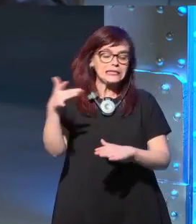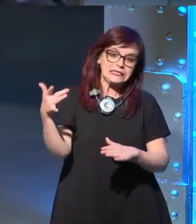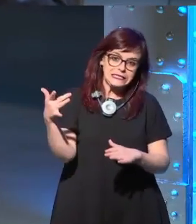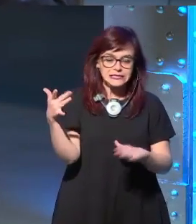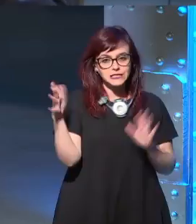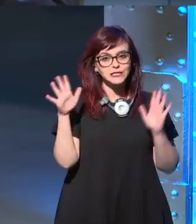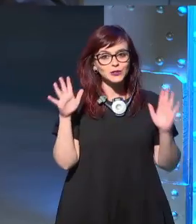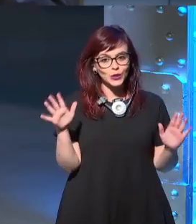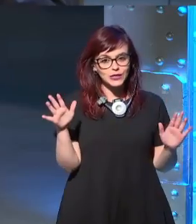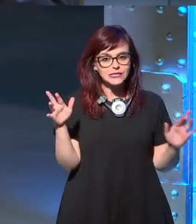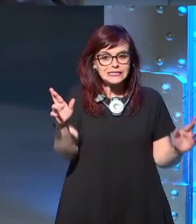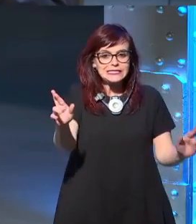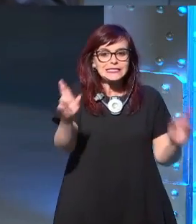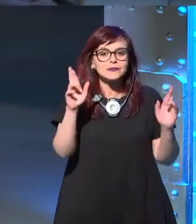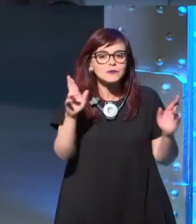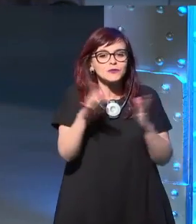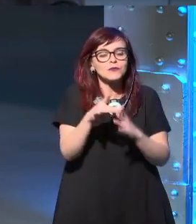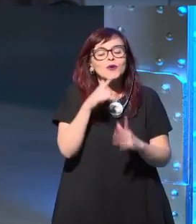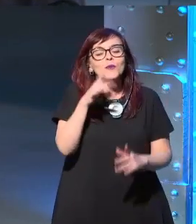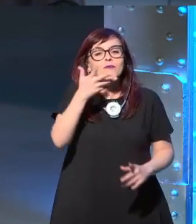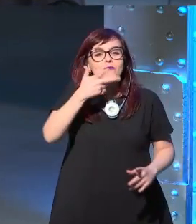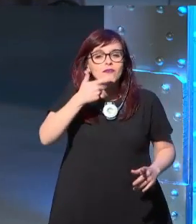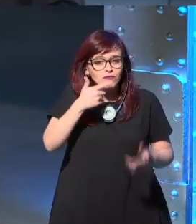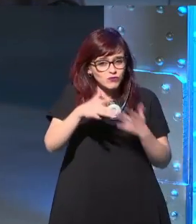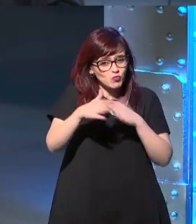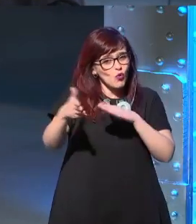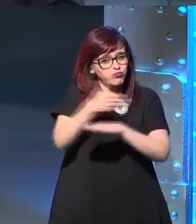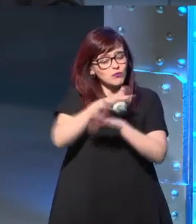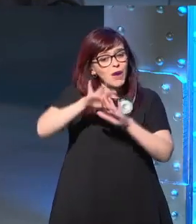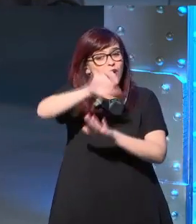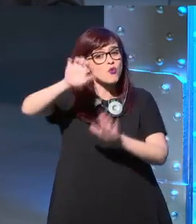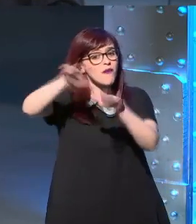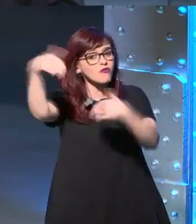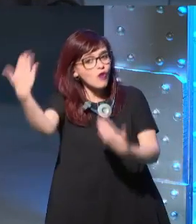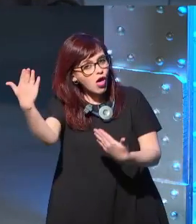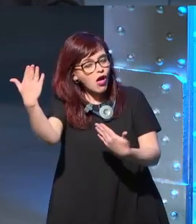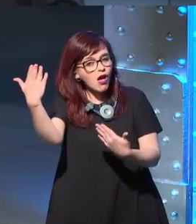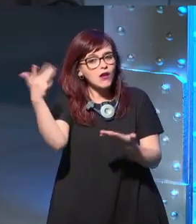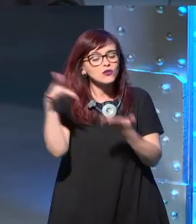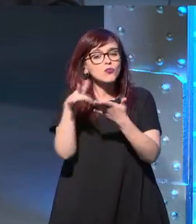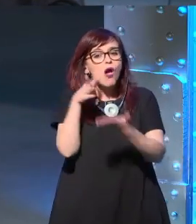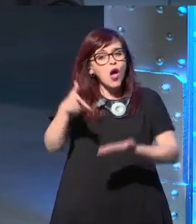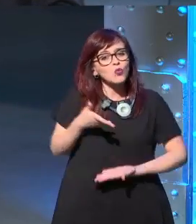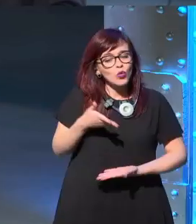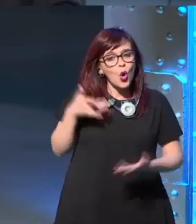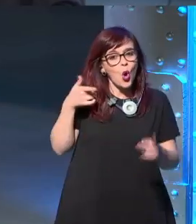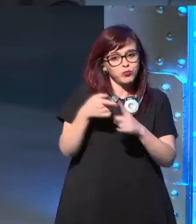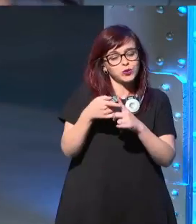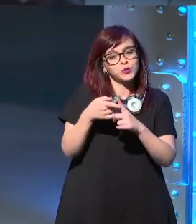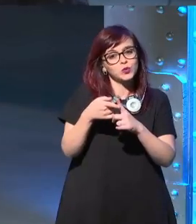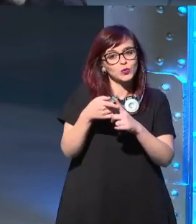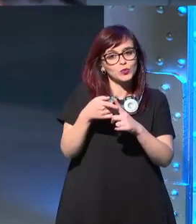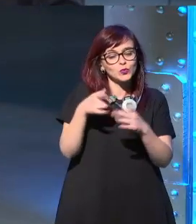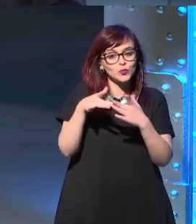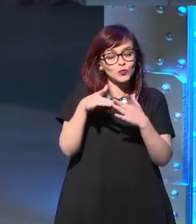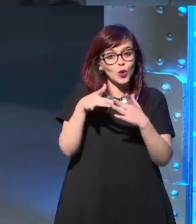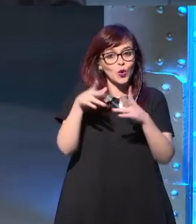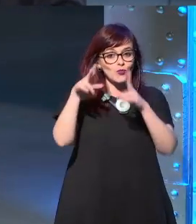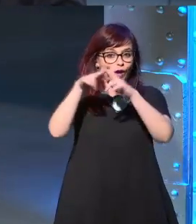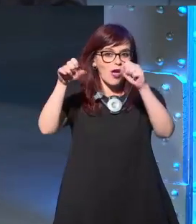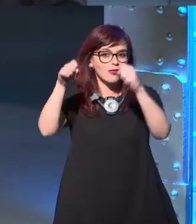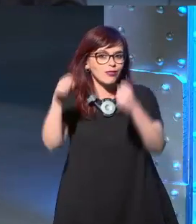somebody, preferably out of Europe, would help start an organization like the Internet, we could call it, I mean, I'm making it